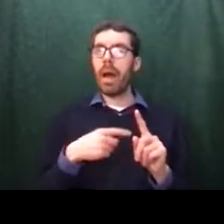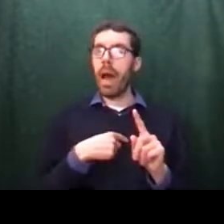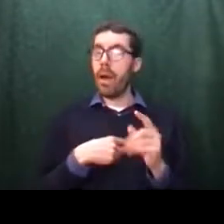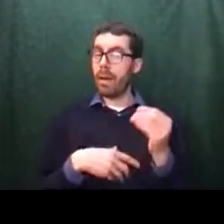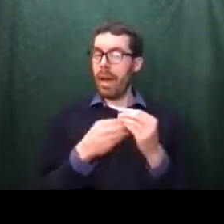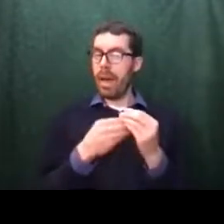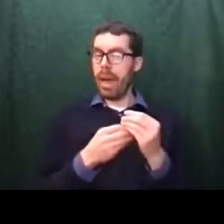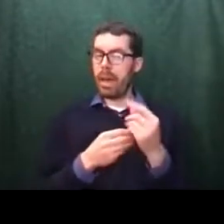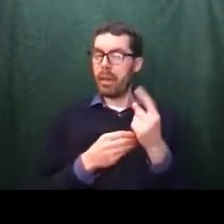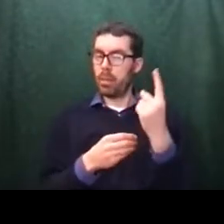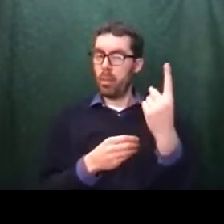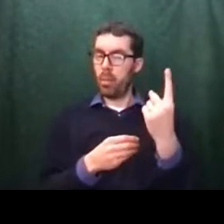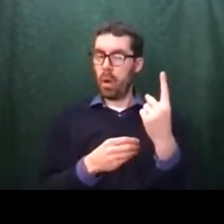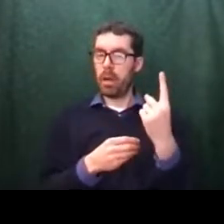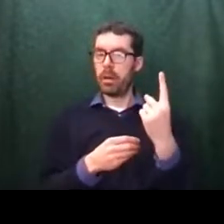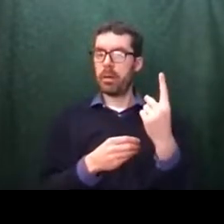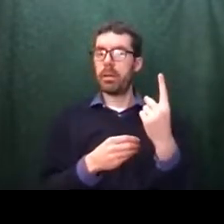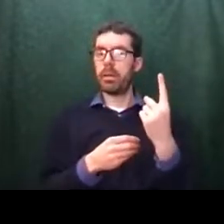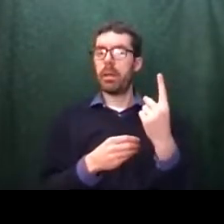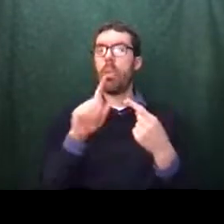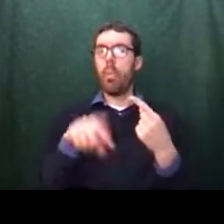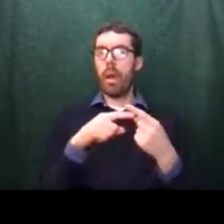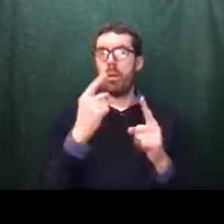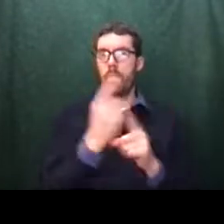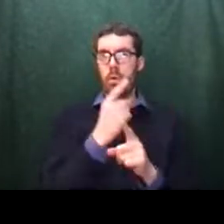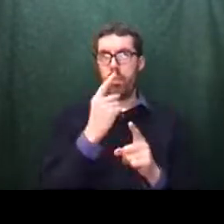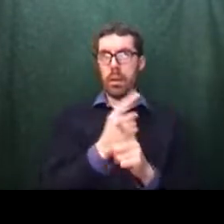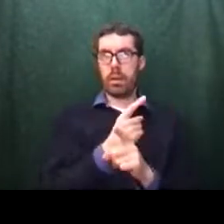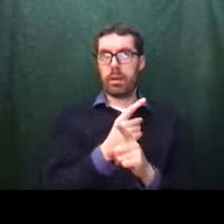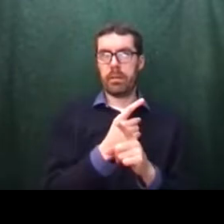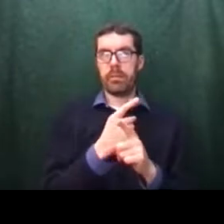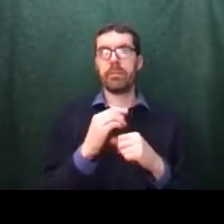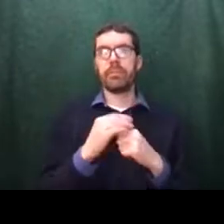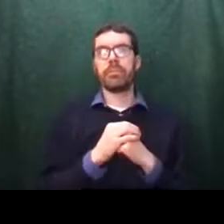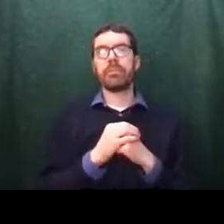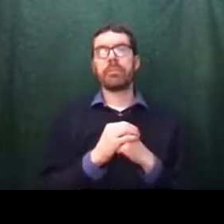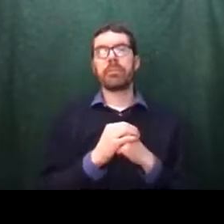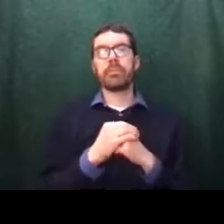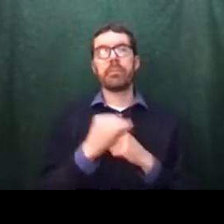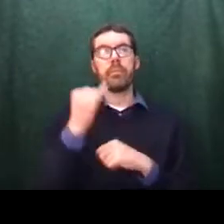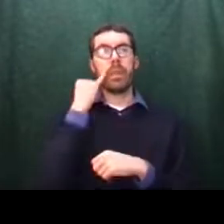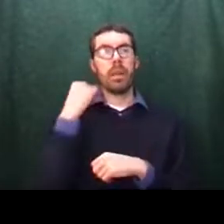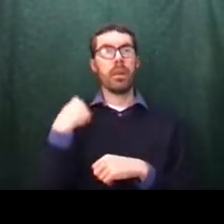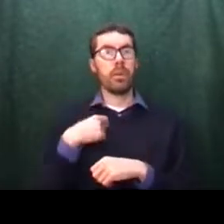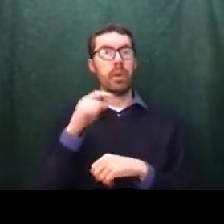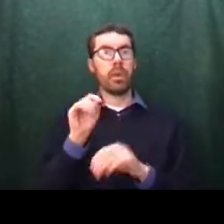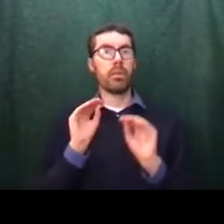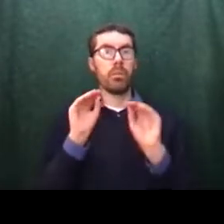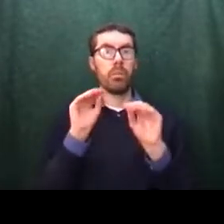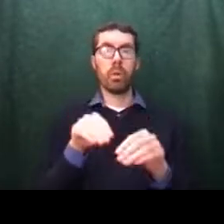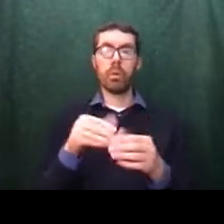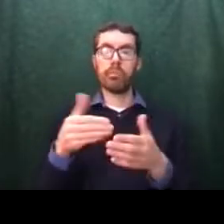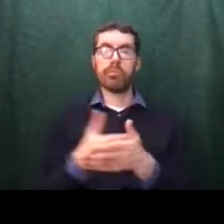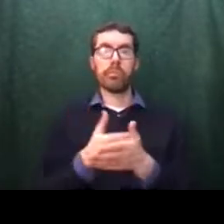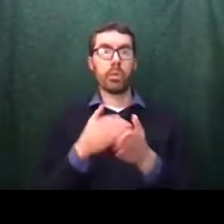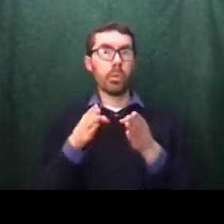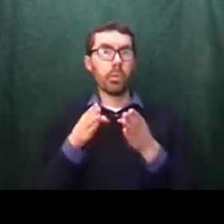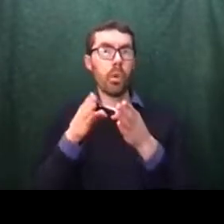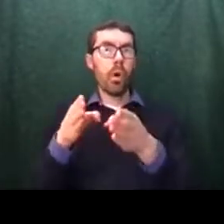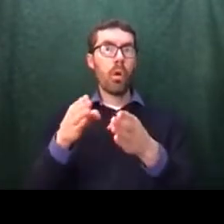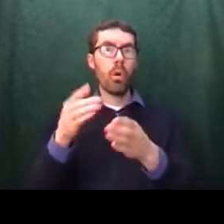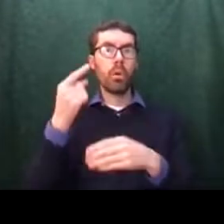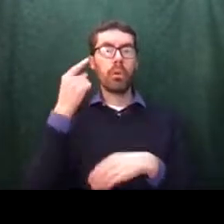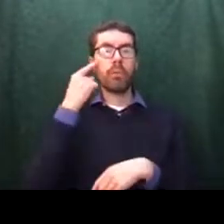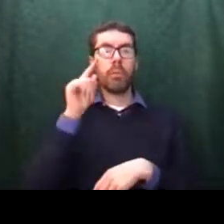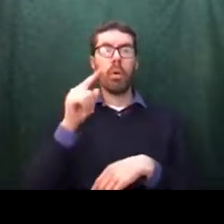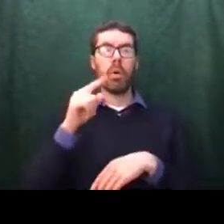that when it's appropriate. In other words, if we need to put in a road for congestion issues or